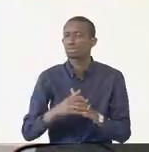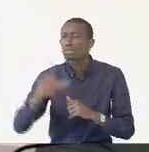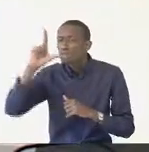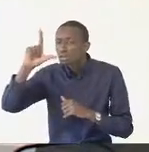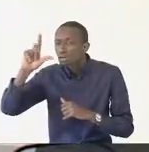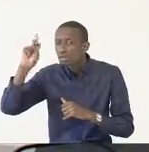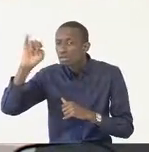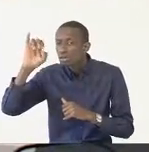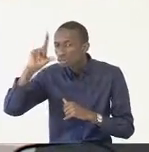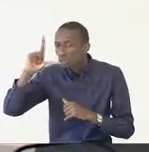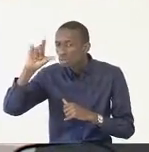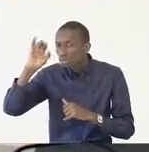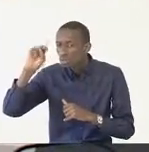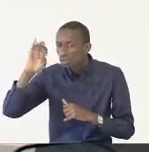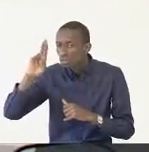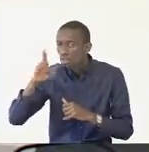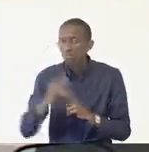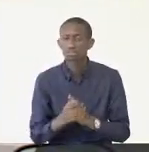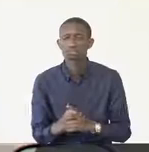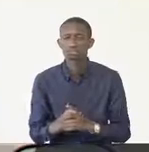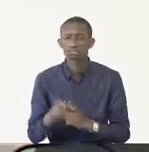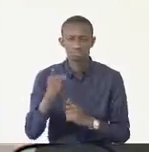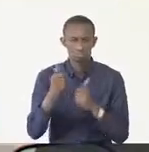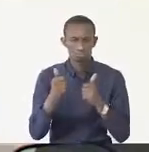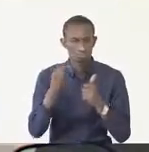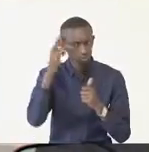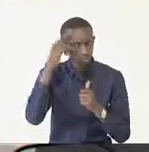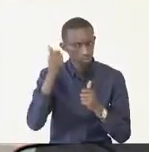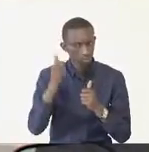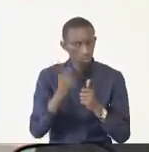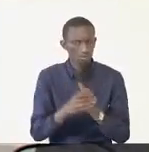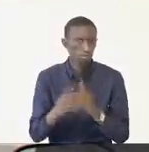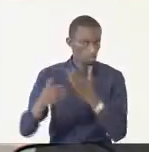good. It means that we have said that